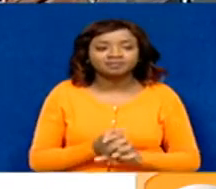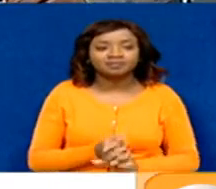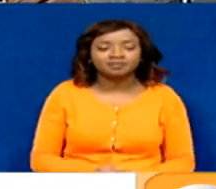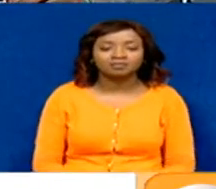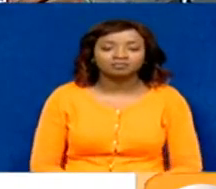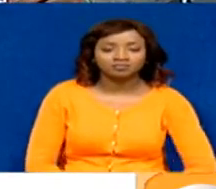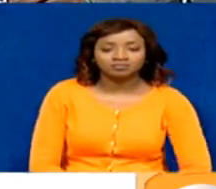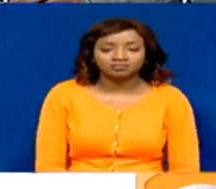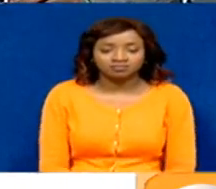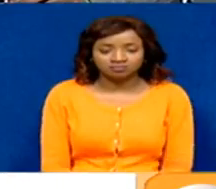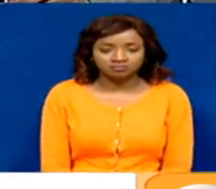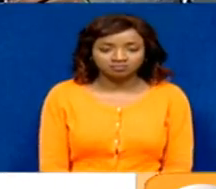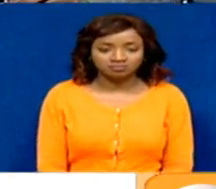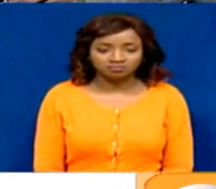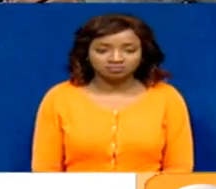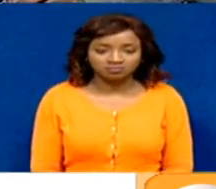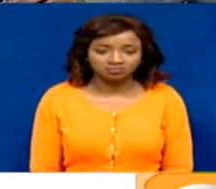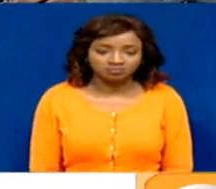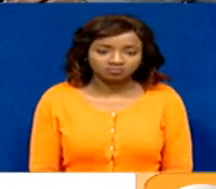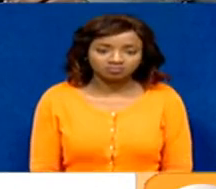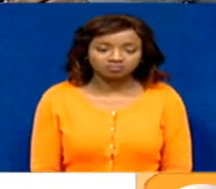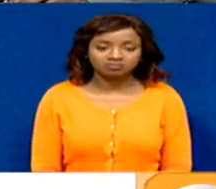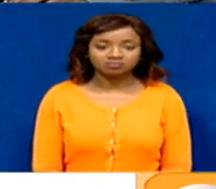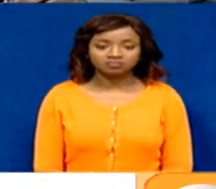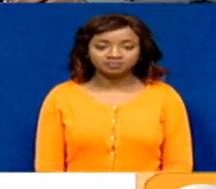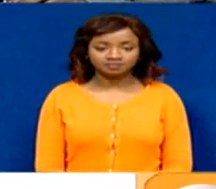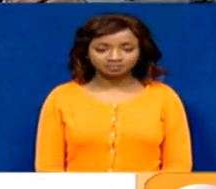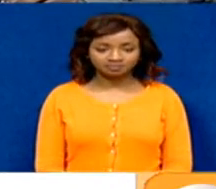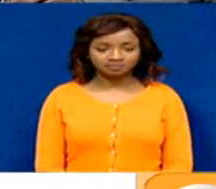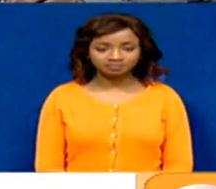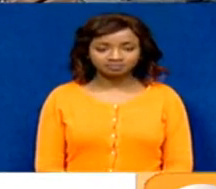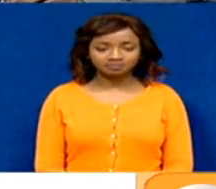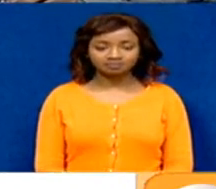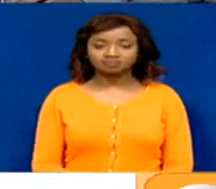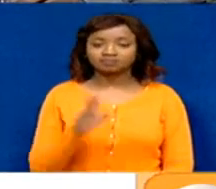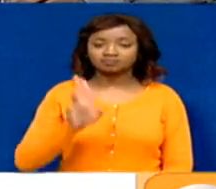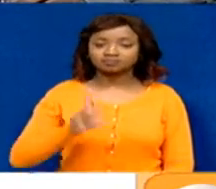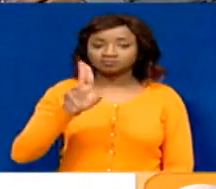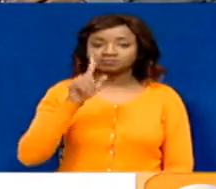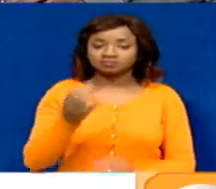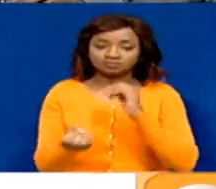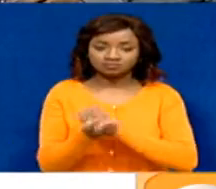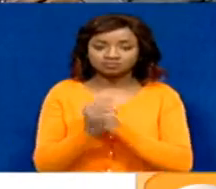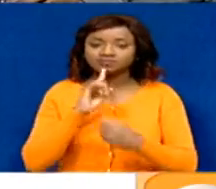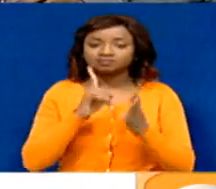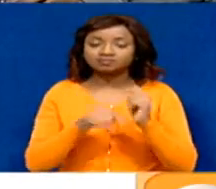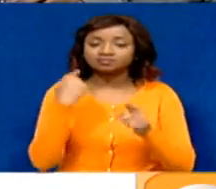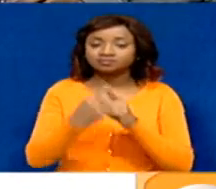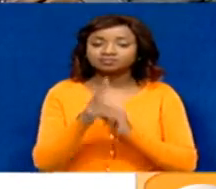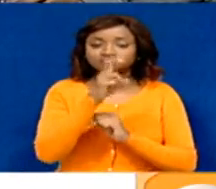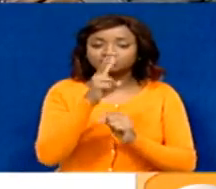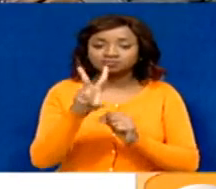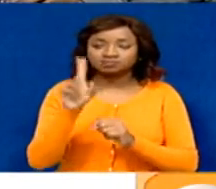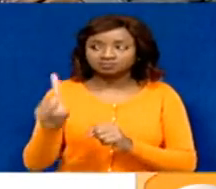Session of the Assembly of the Heads of State and Government of the African Union. President Kenyatta pointed out that in